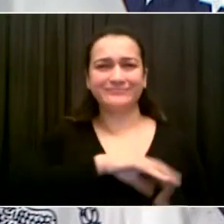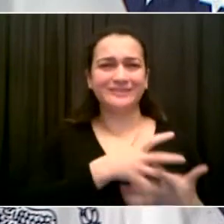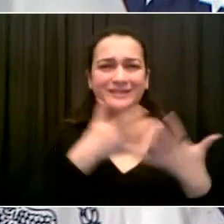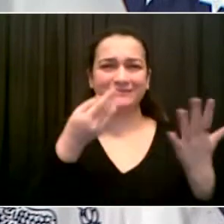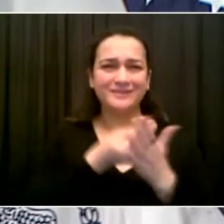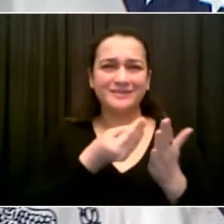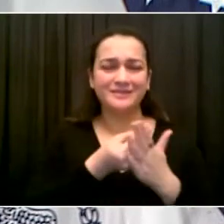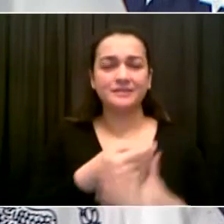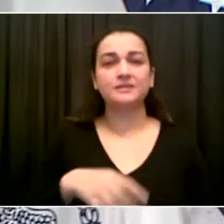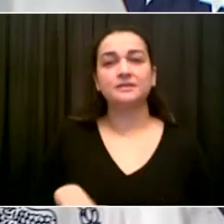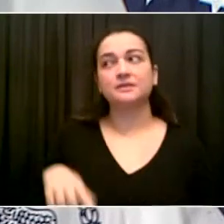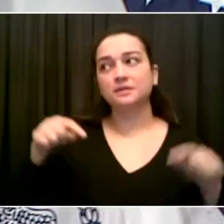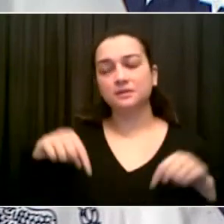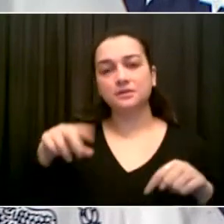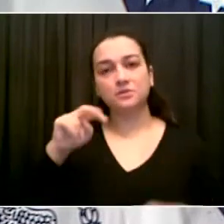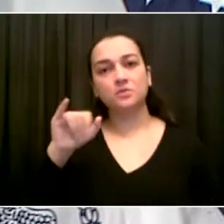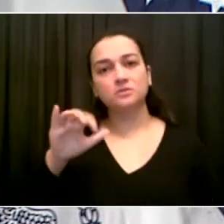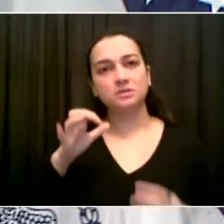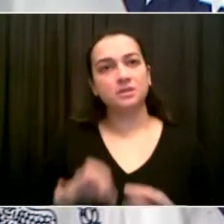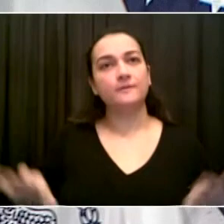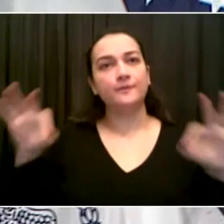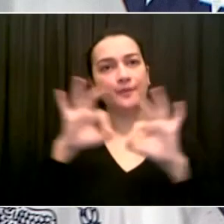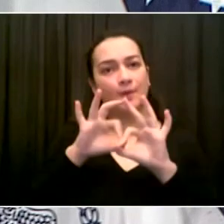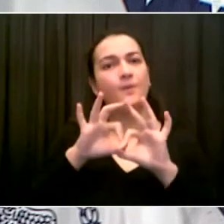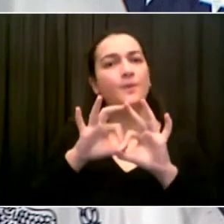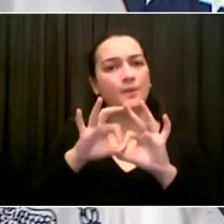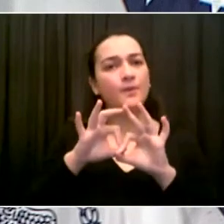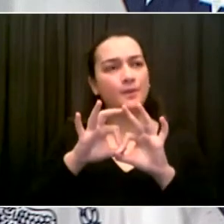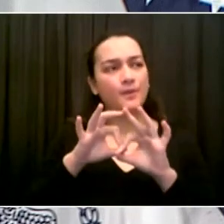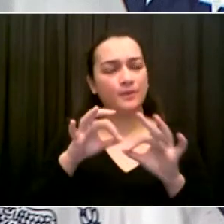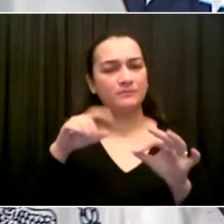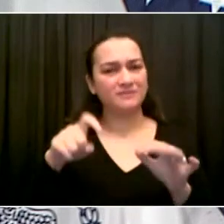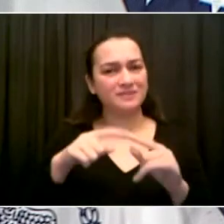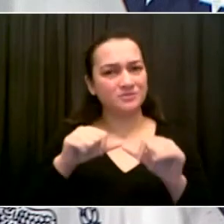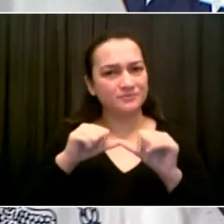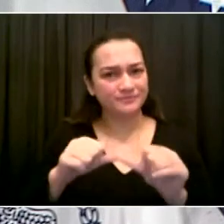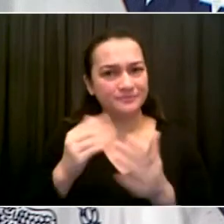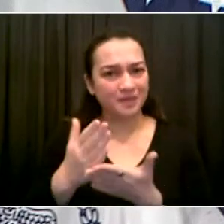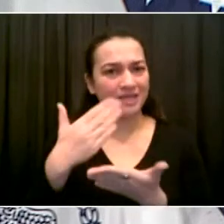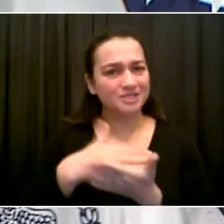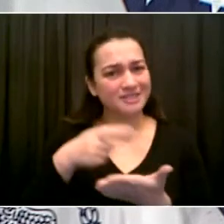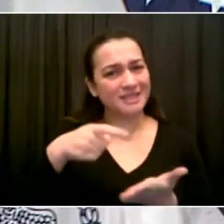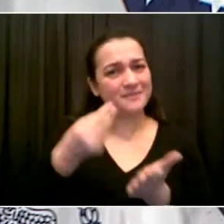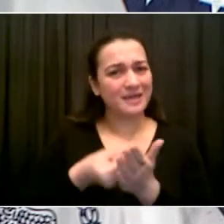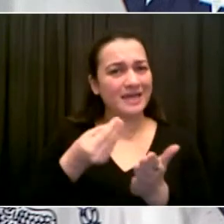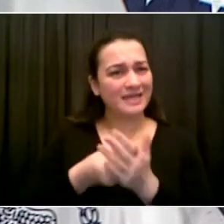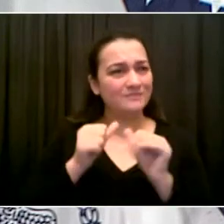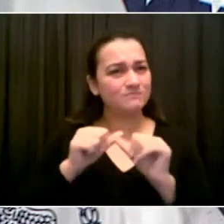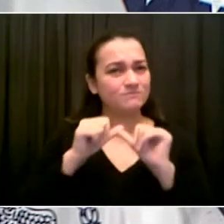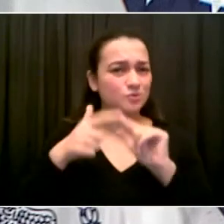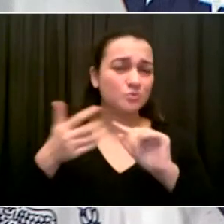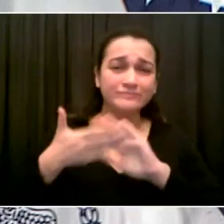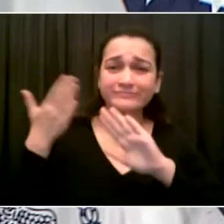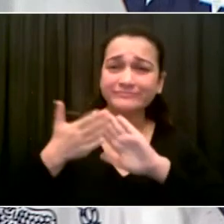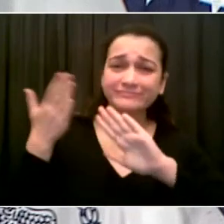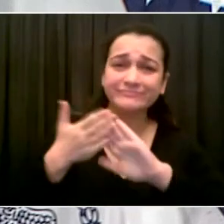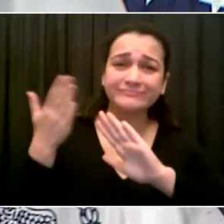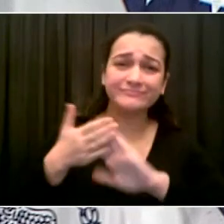to them in New York City, because they can make a lot more money in New York City than a lot of other places, because it's one of the global